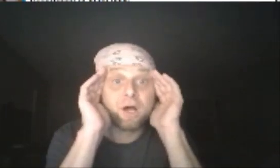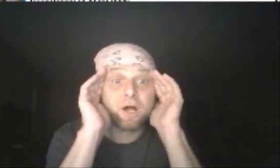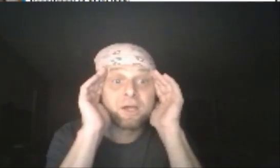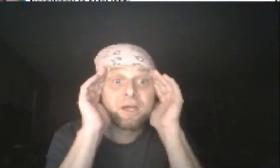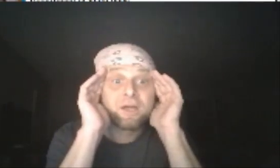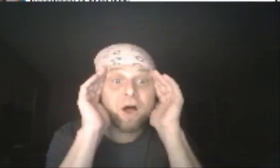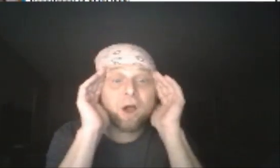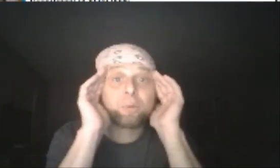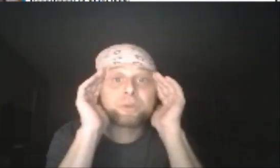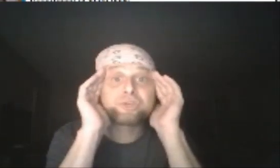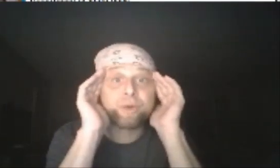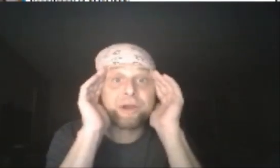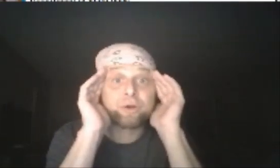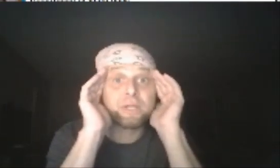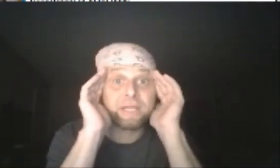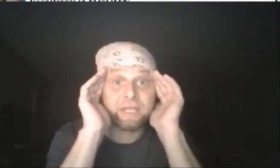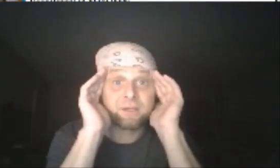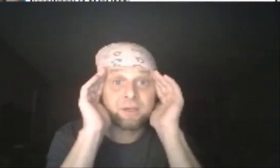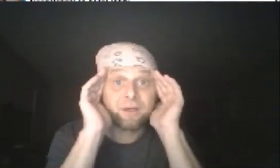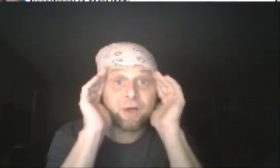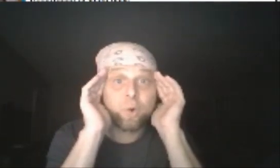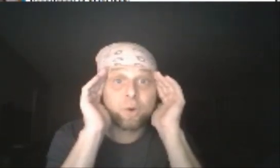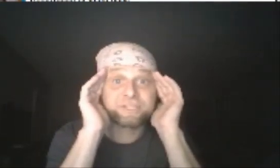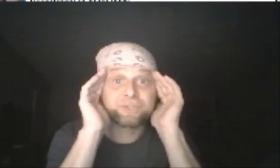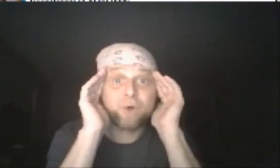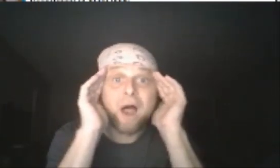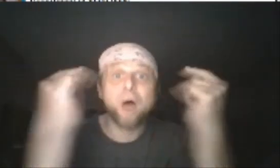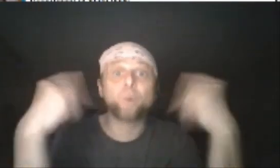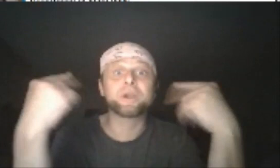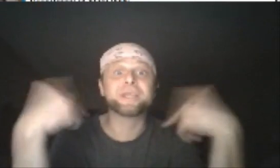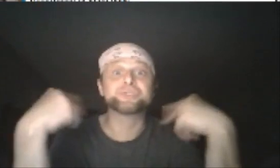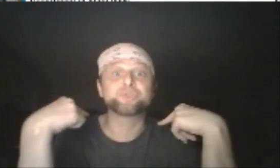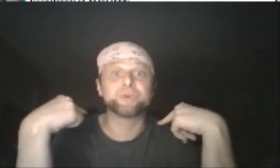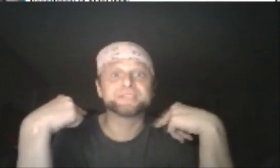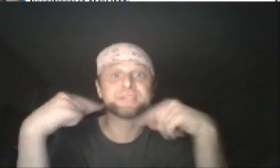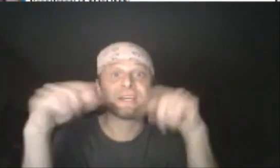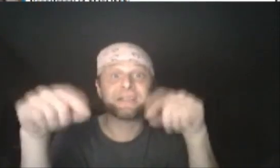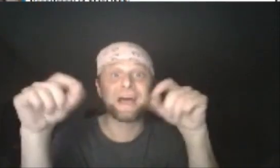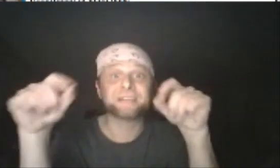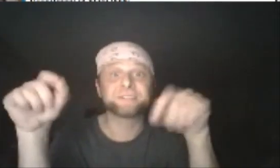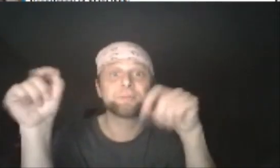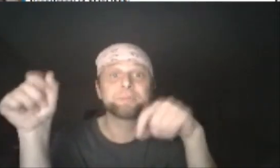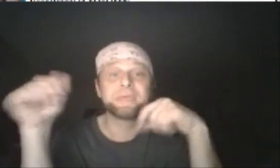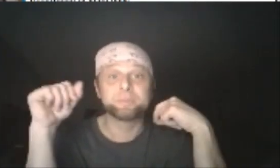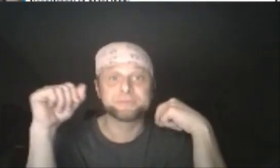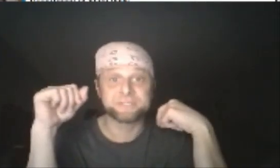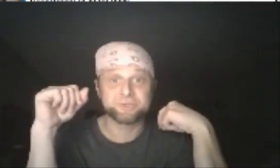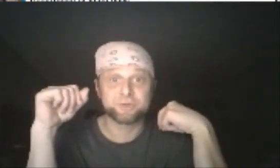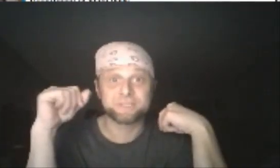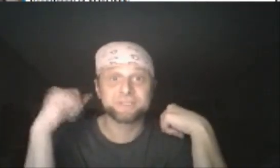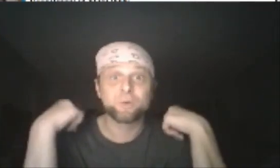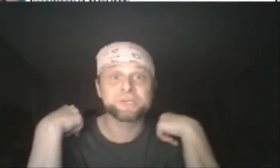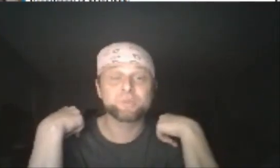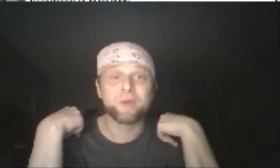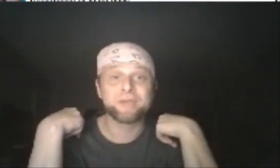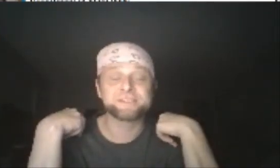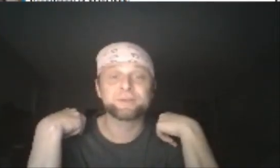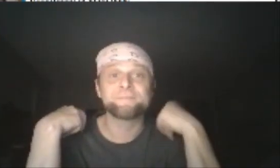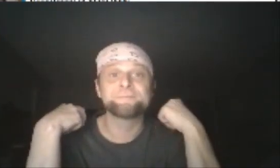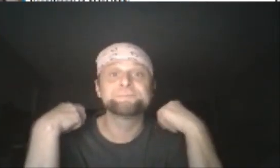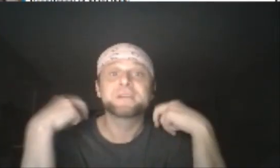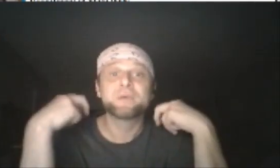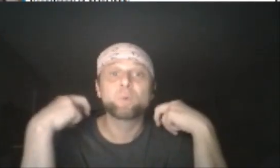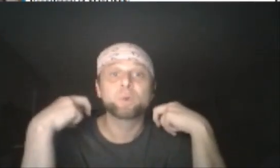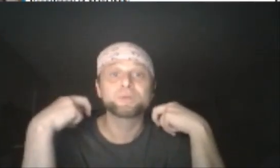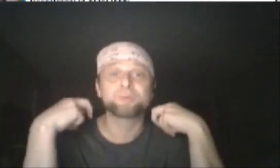Africa arbitrarily, according to our interest, not to the people's interest, which is why they still